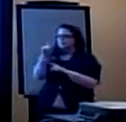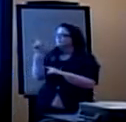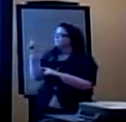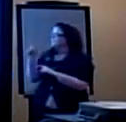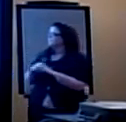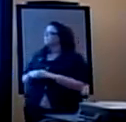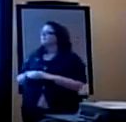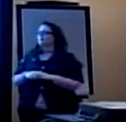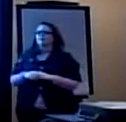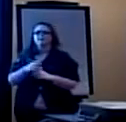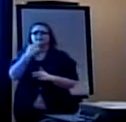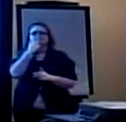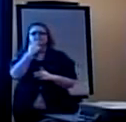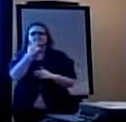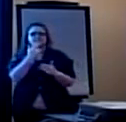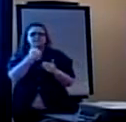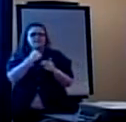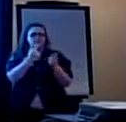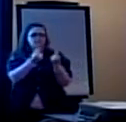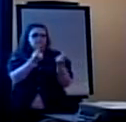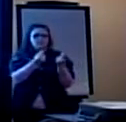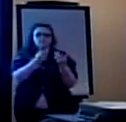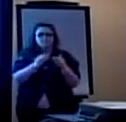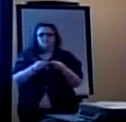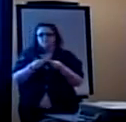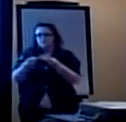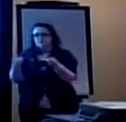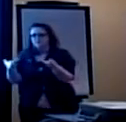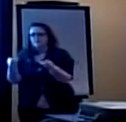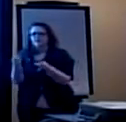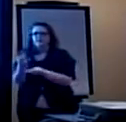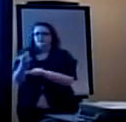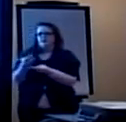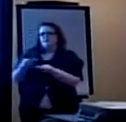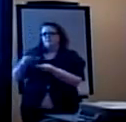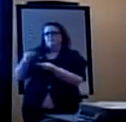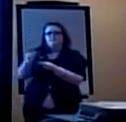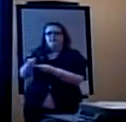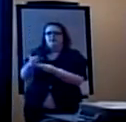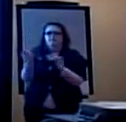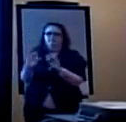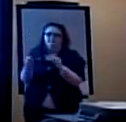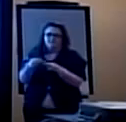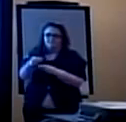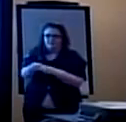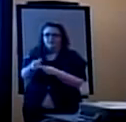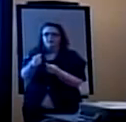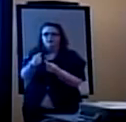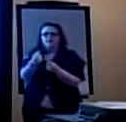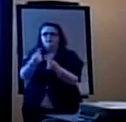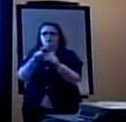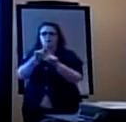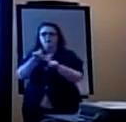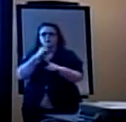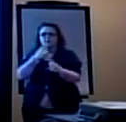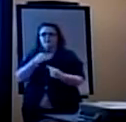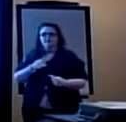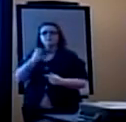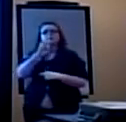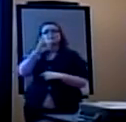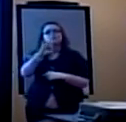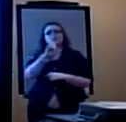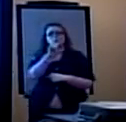to people. It's a little bit like the CAPTCHA idea, except that it's distributed to people and they get paid a few pennies to answer questions. So when before when you'd use Google and you'd say, I